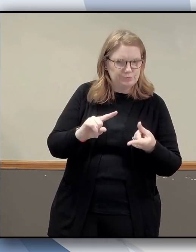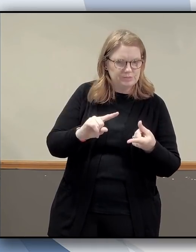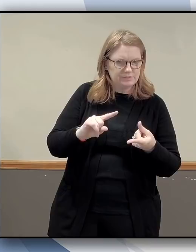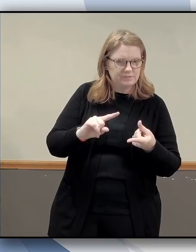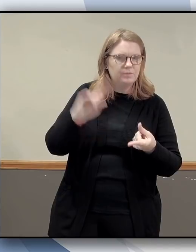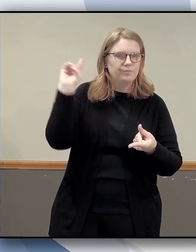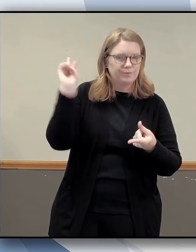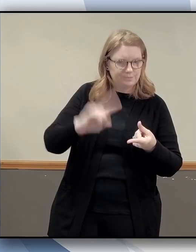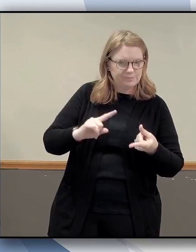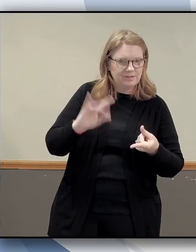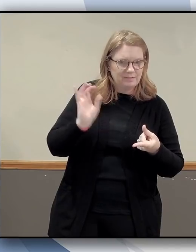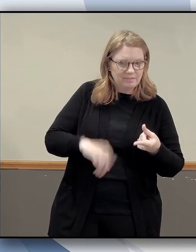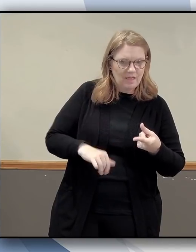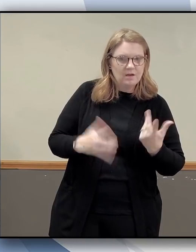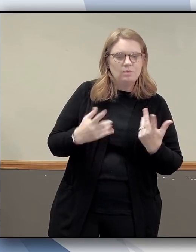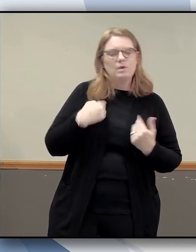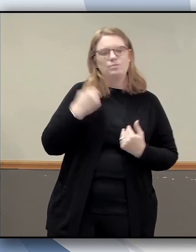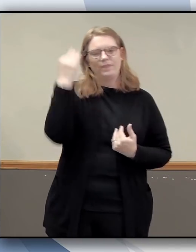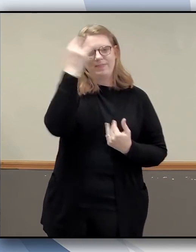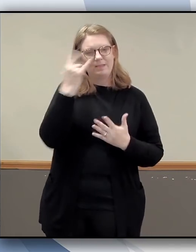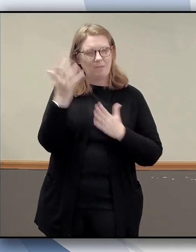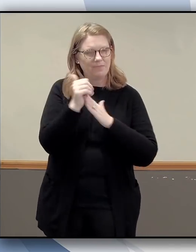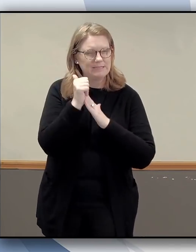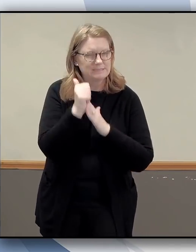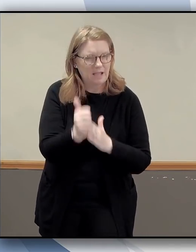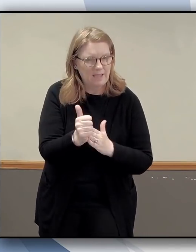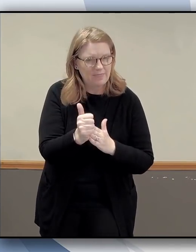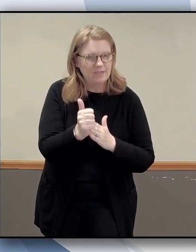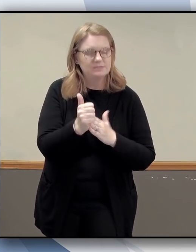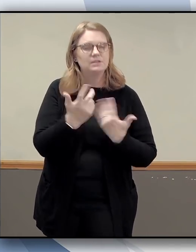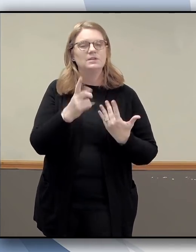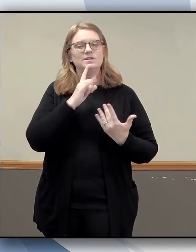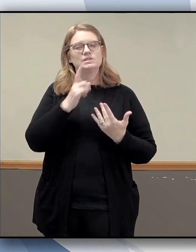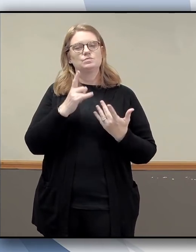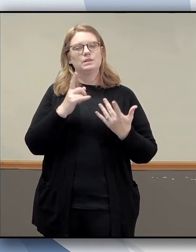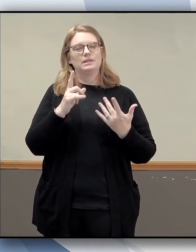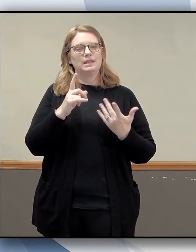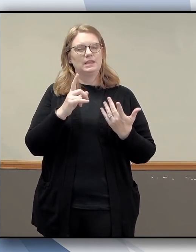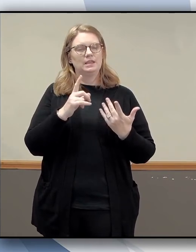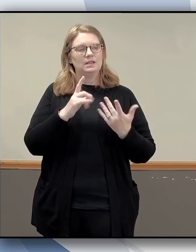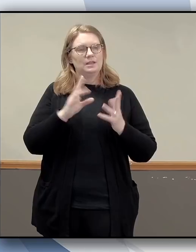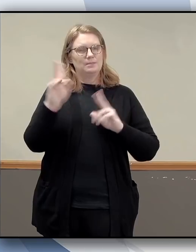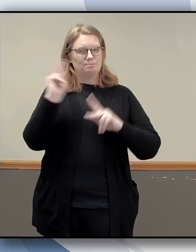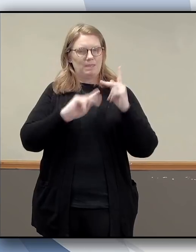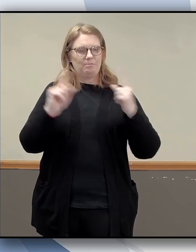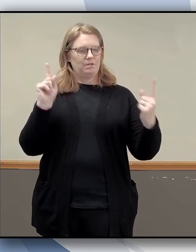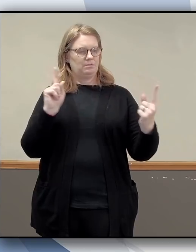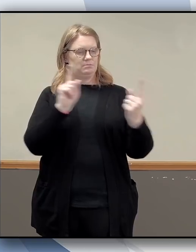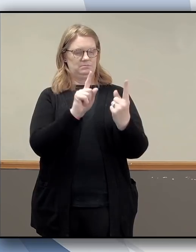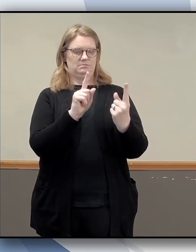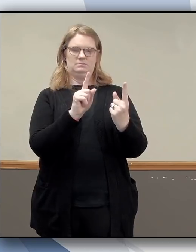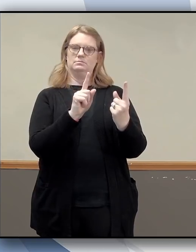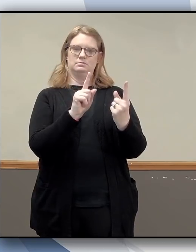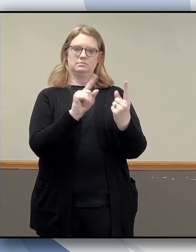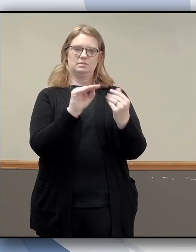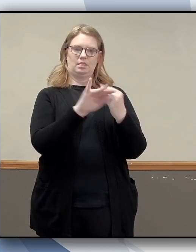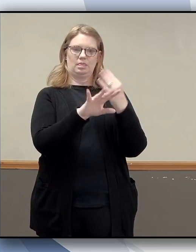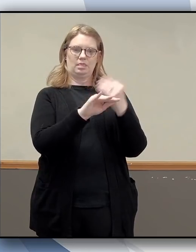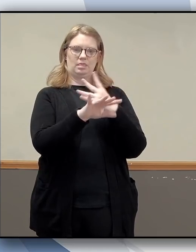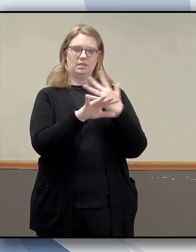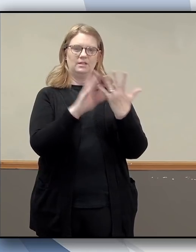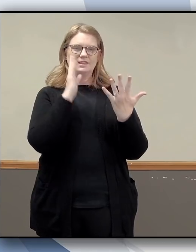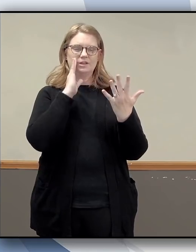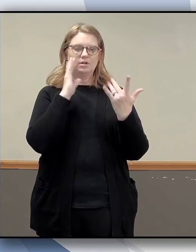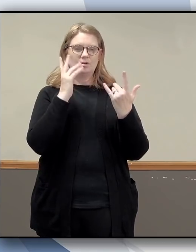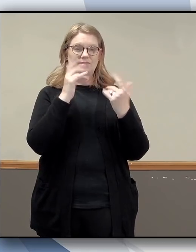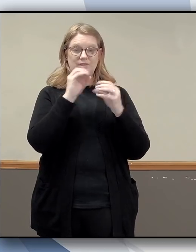thinking about all of these potential guidelines. It's the points of contact between people that are unmasked and at